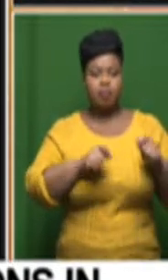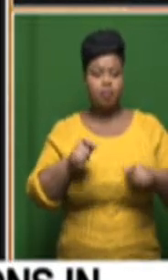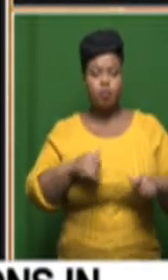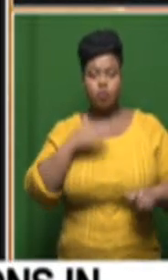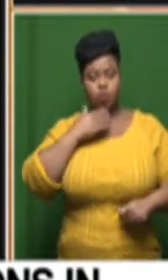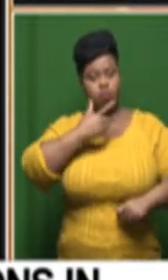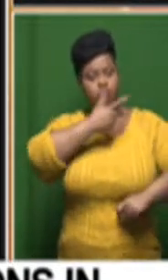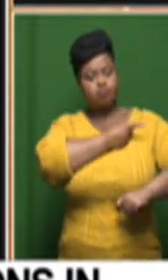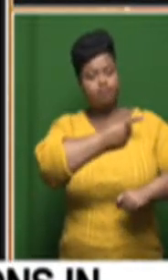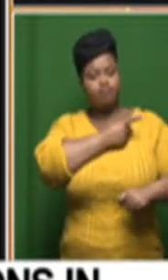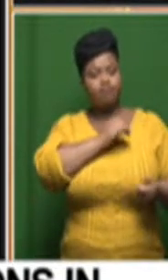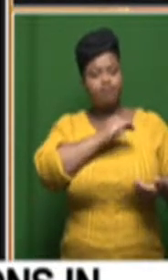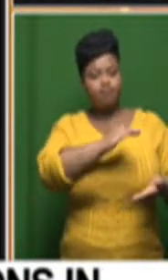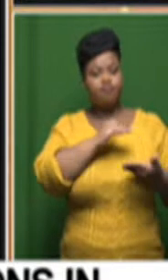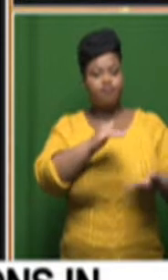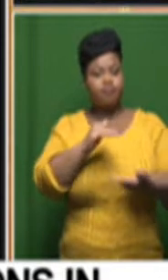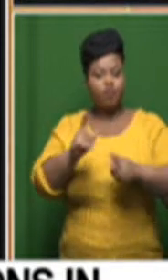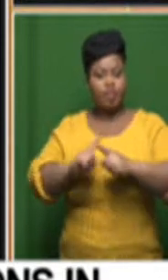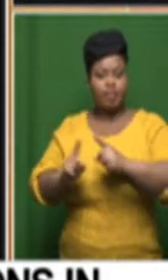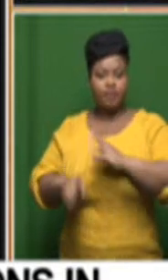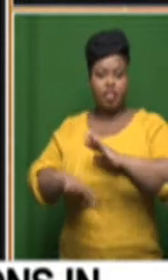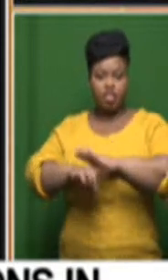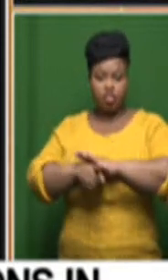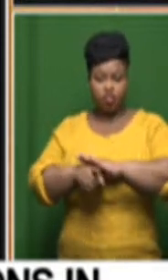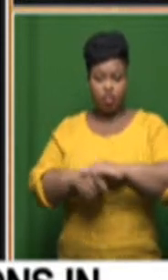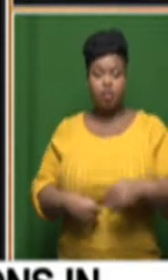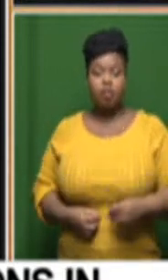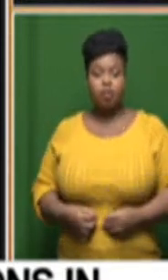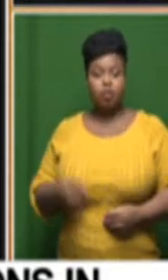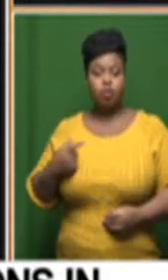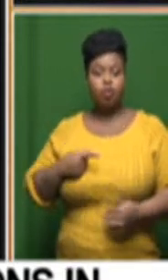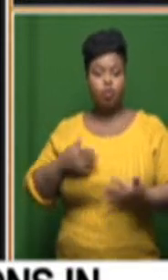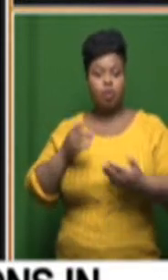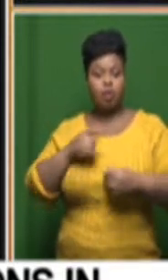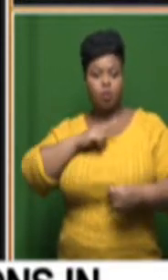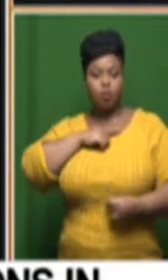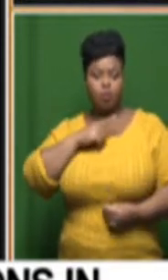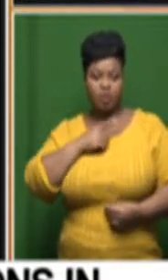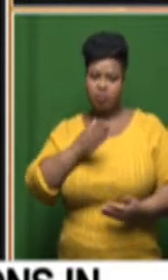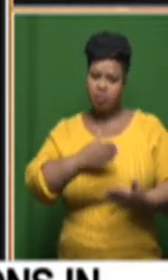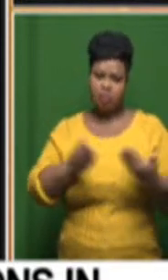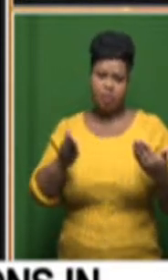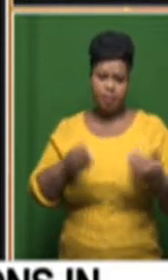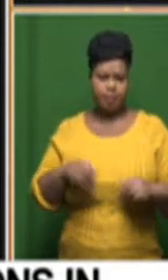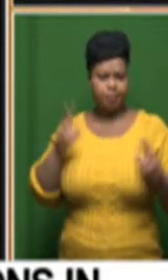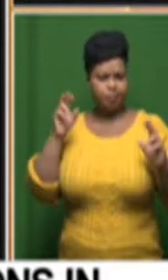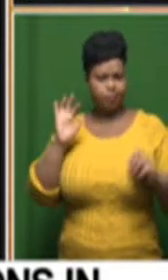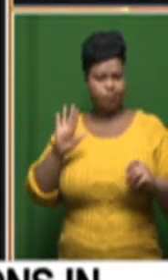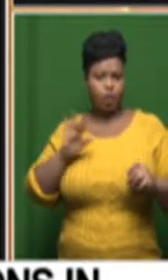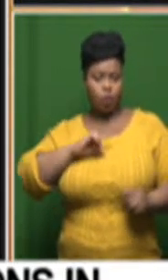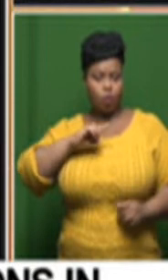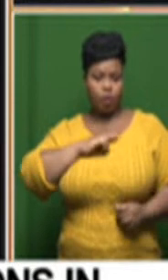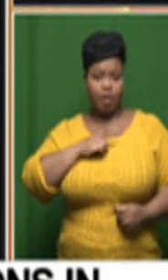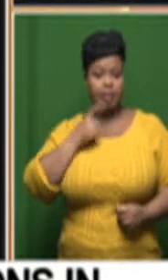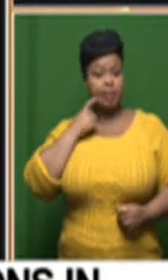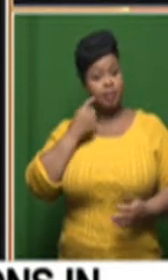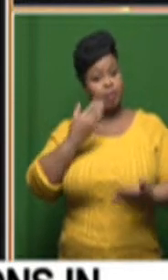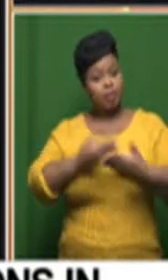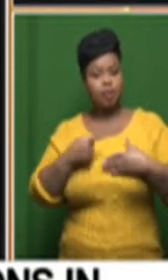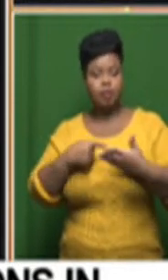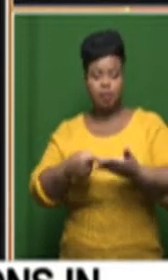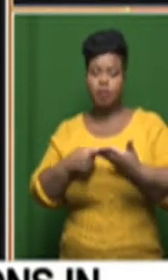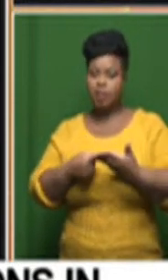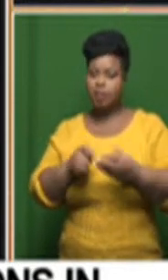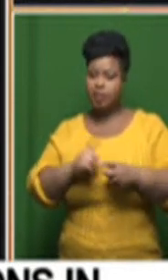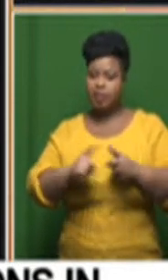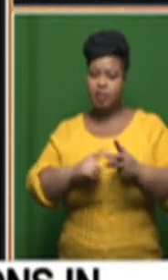within our district, our district jogs, our sub-district teams, so that they can discuss it at all